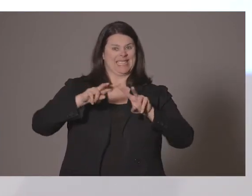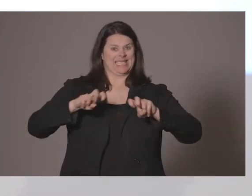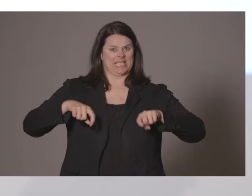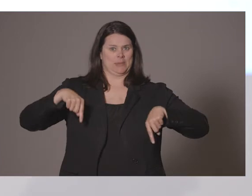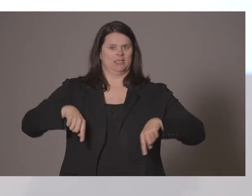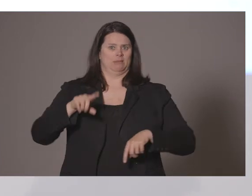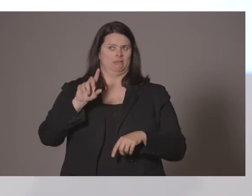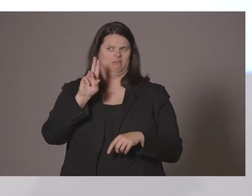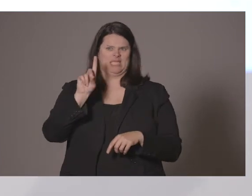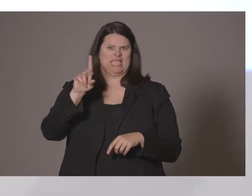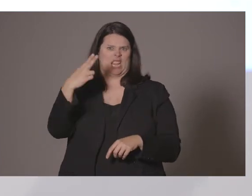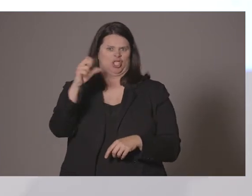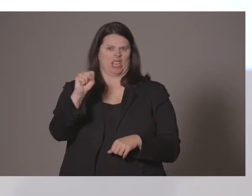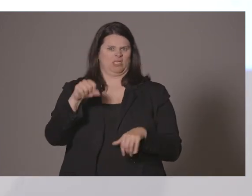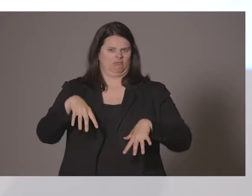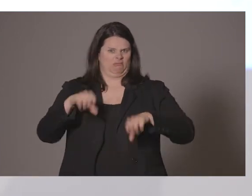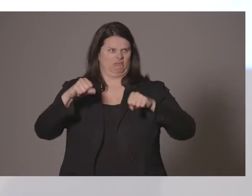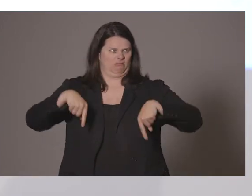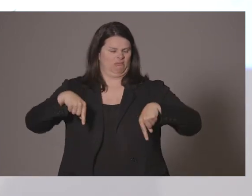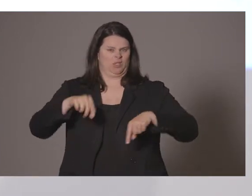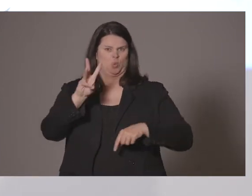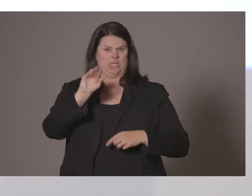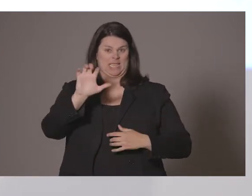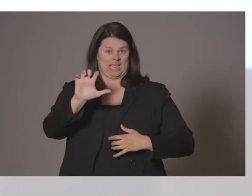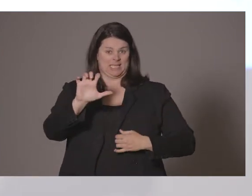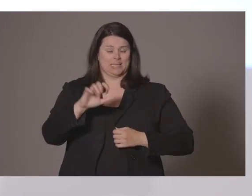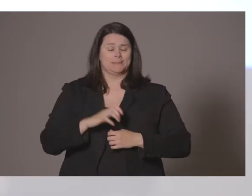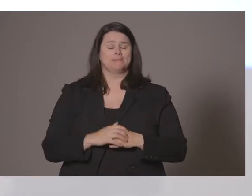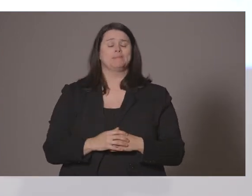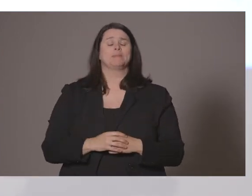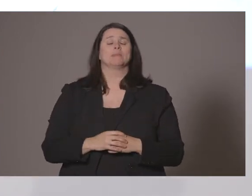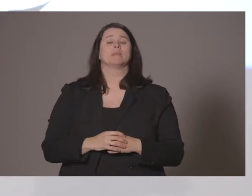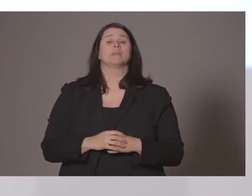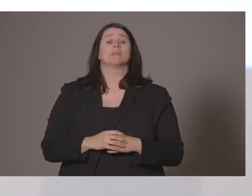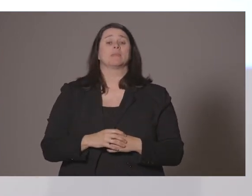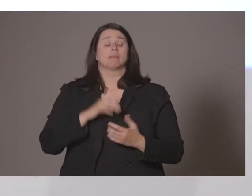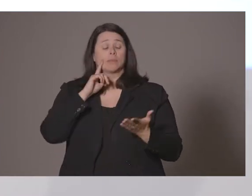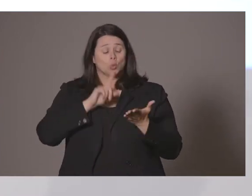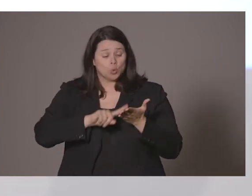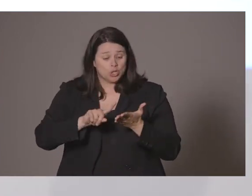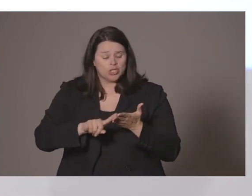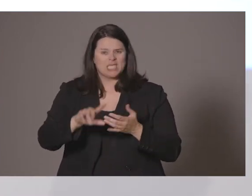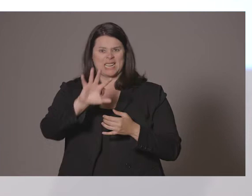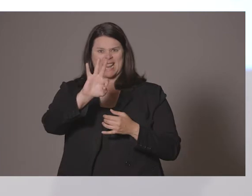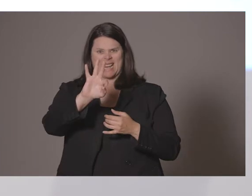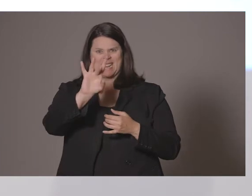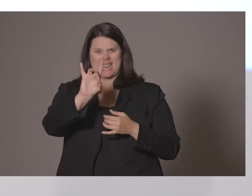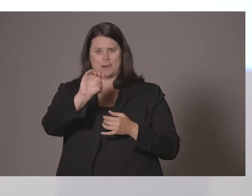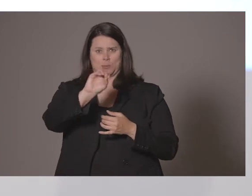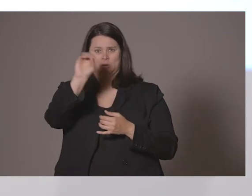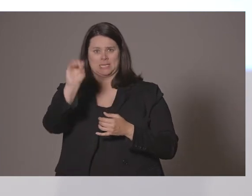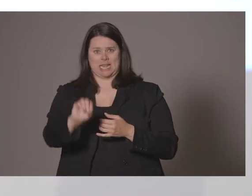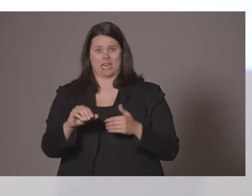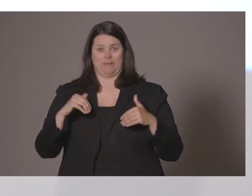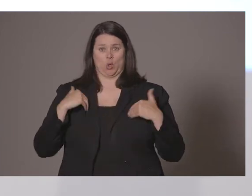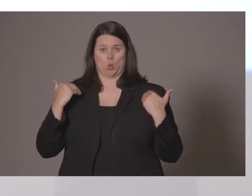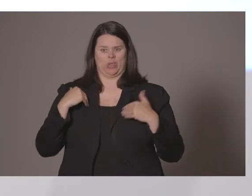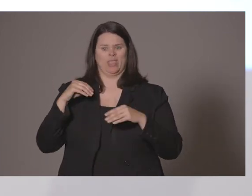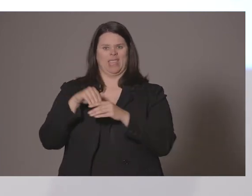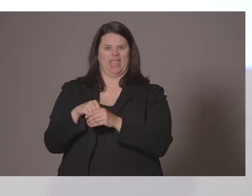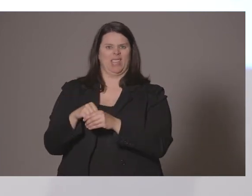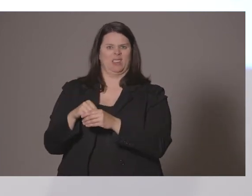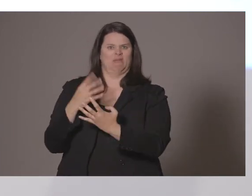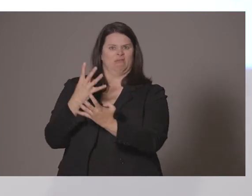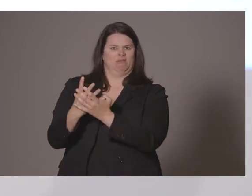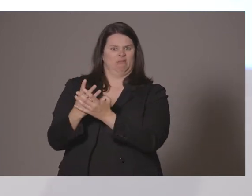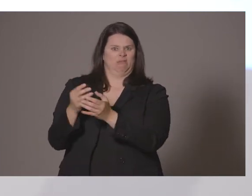98% of youth, so in Wisconsin, they found that 98% of youth in the juvenile justice system had